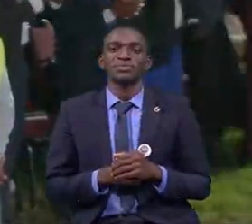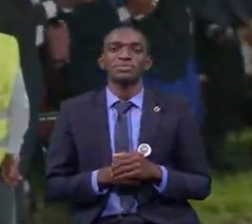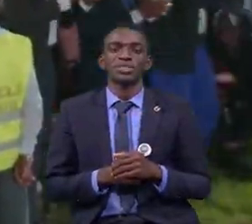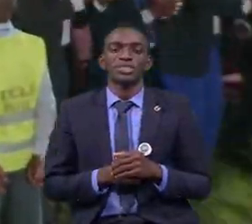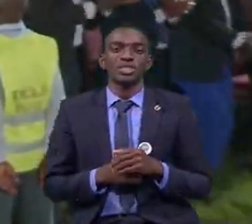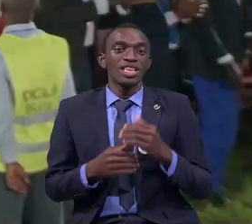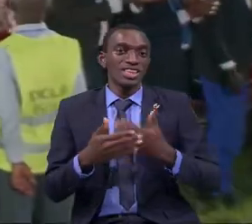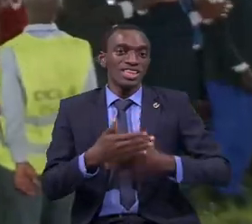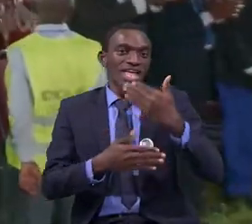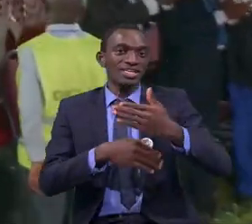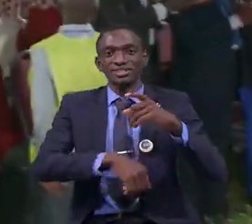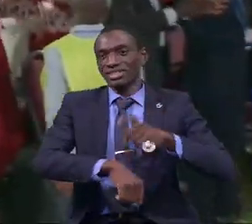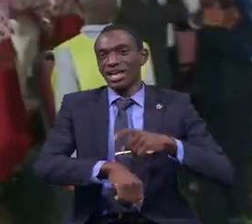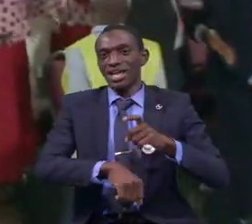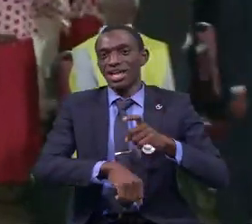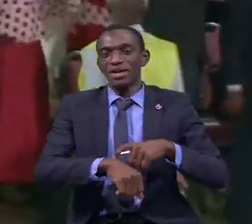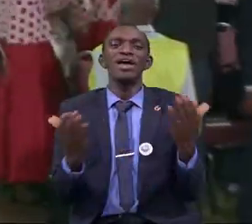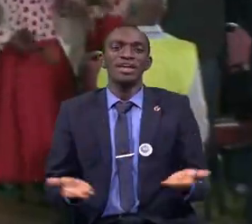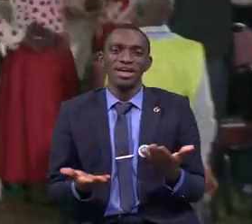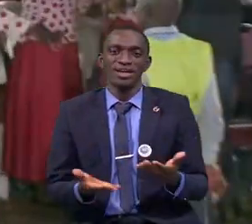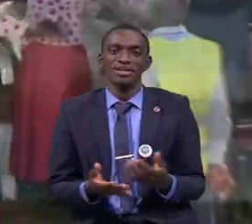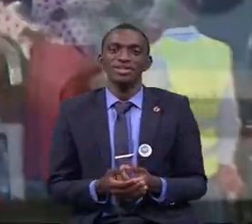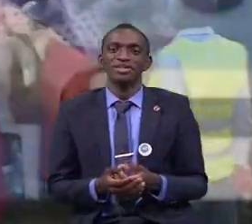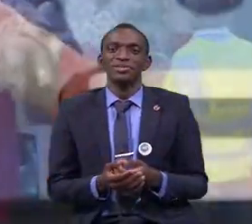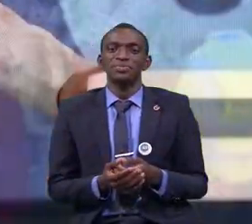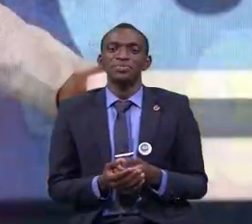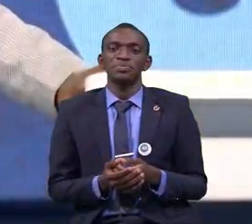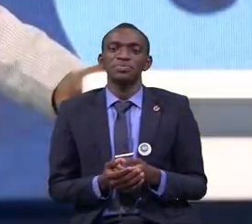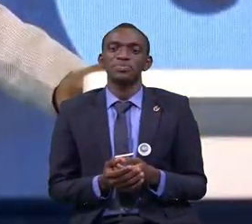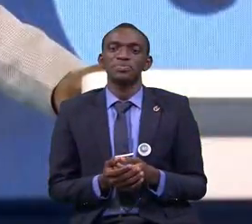Next time, here, listen.